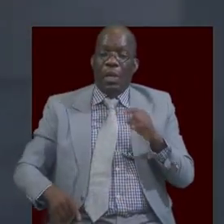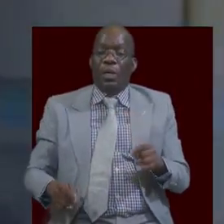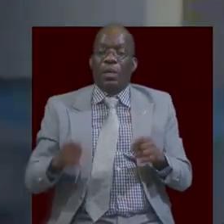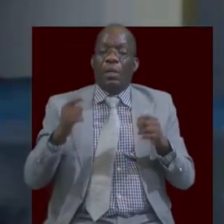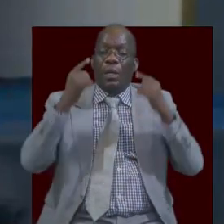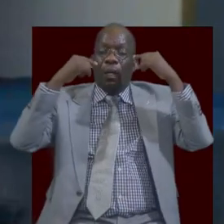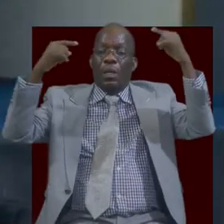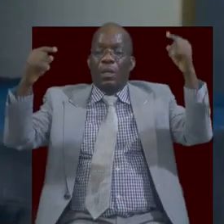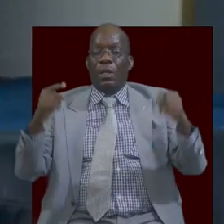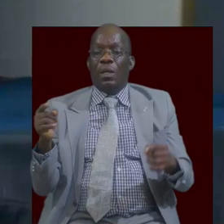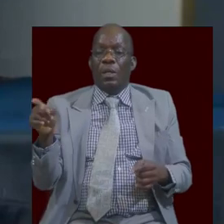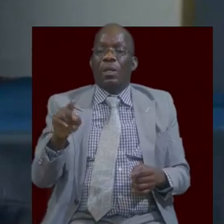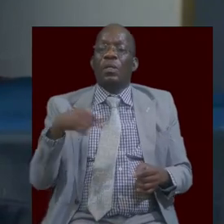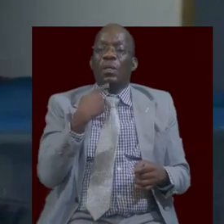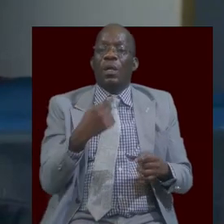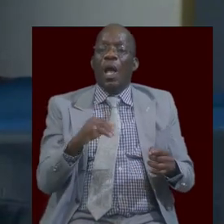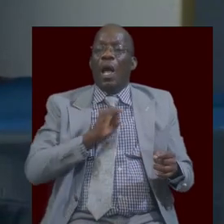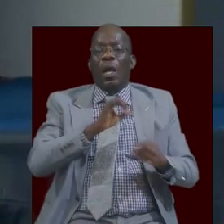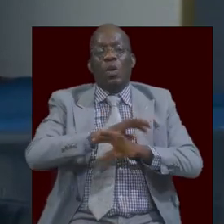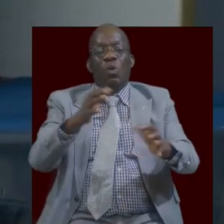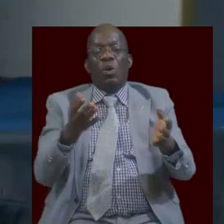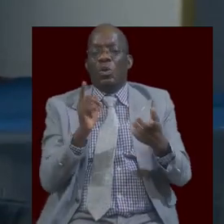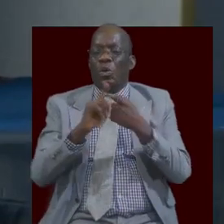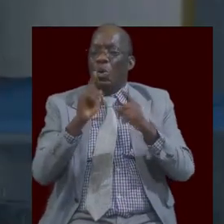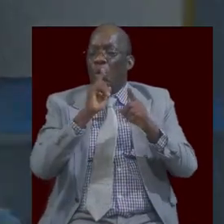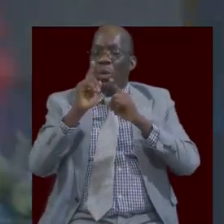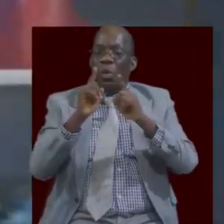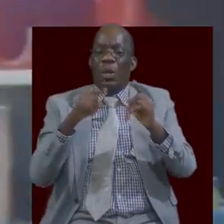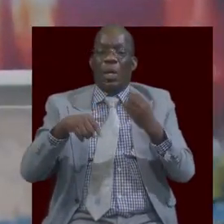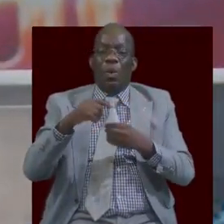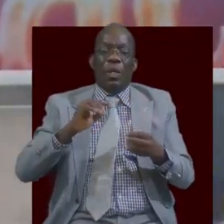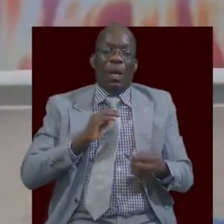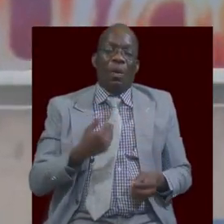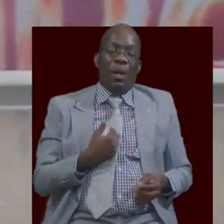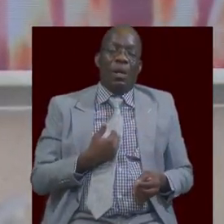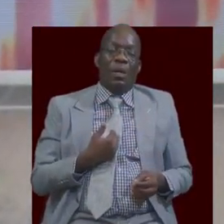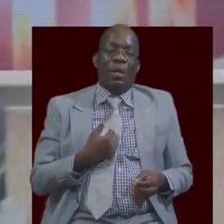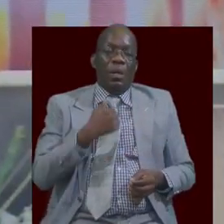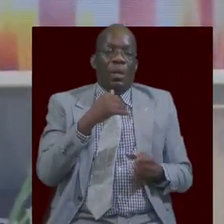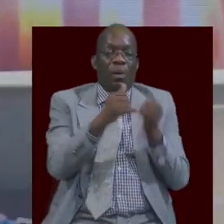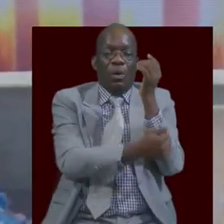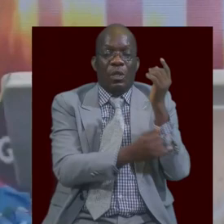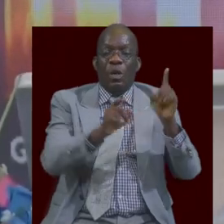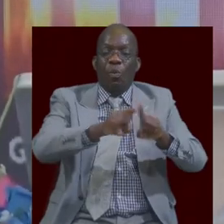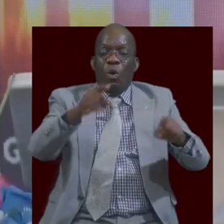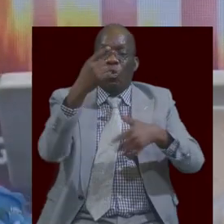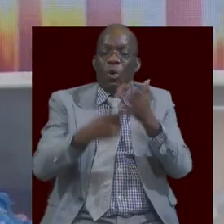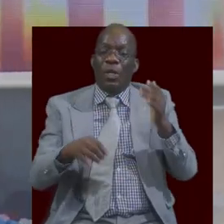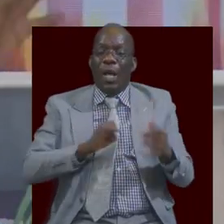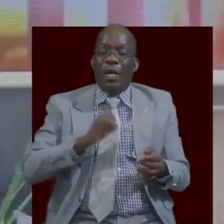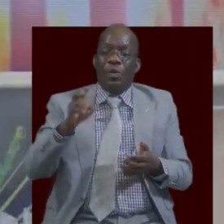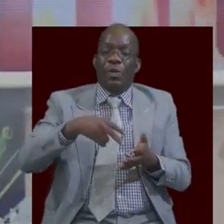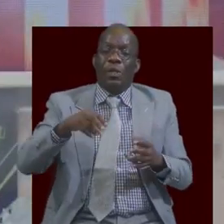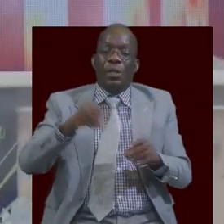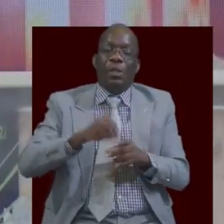about our country, but there's something I read about in the papers all the time. Corruption,